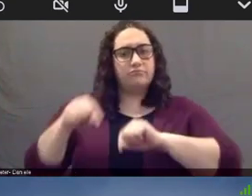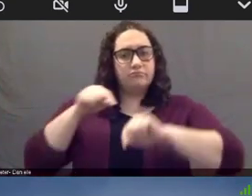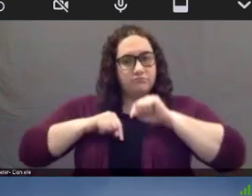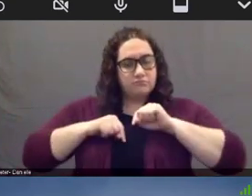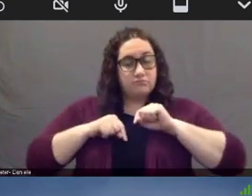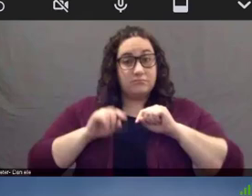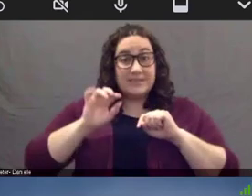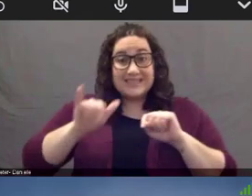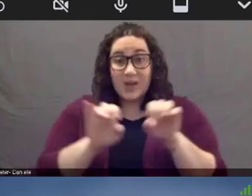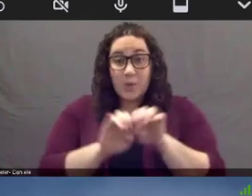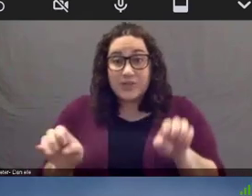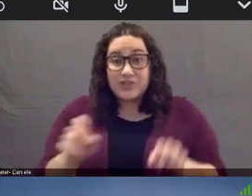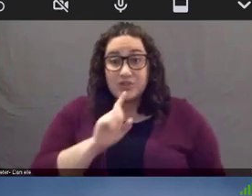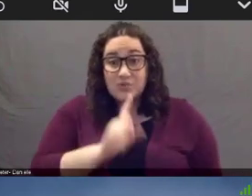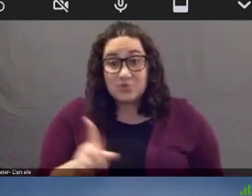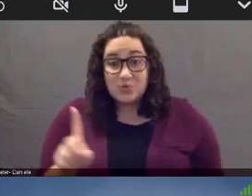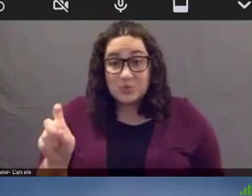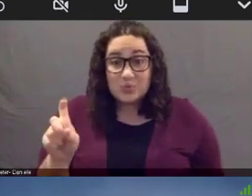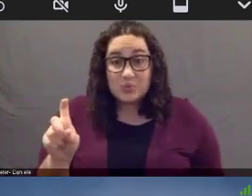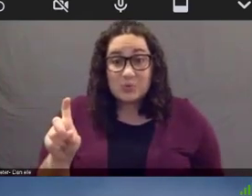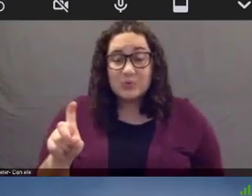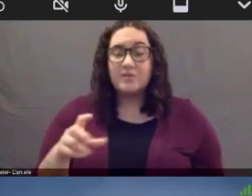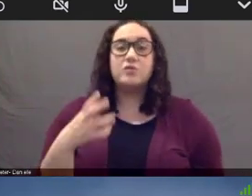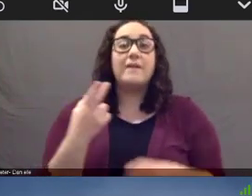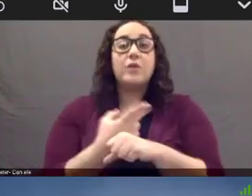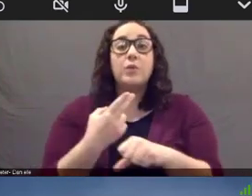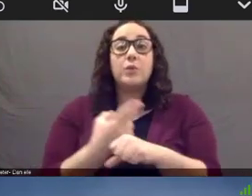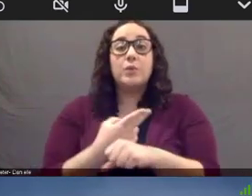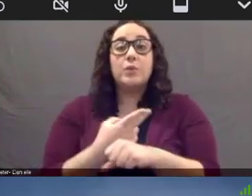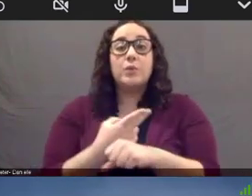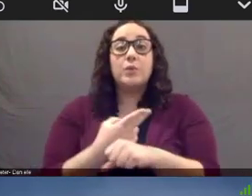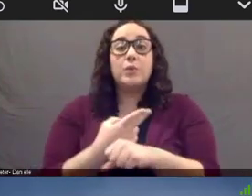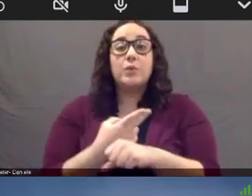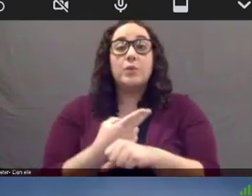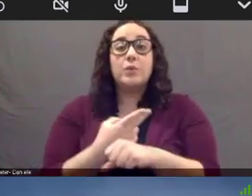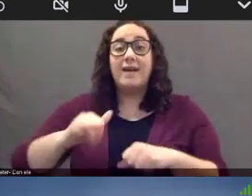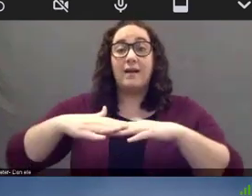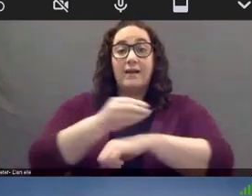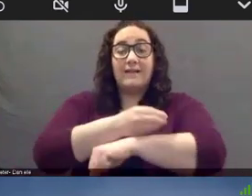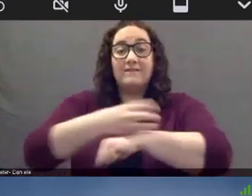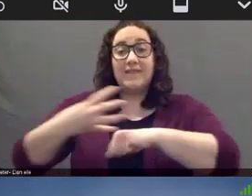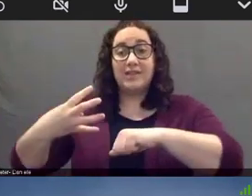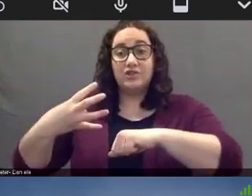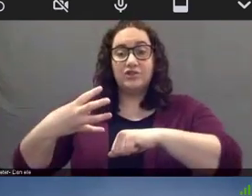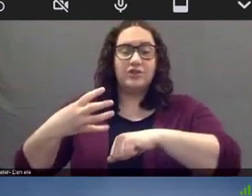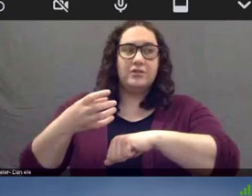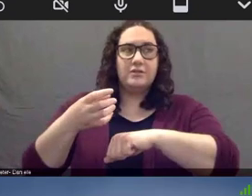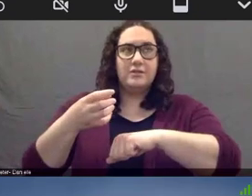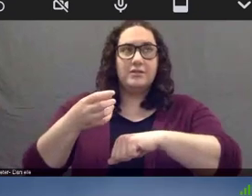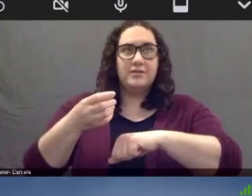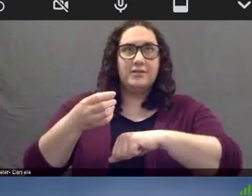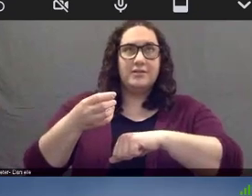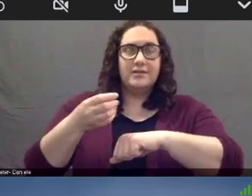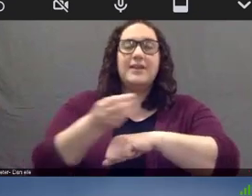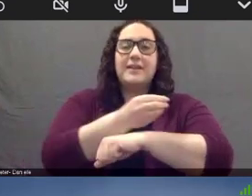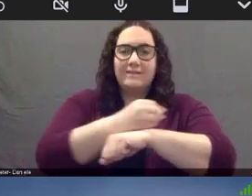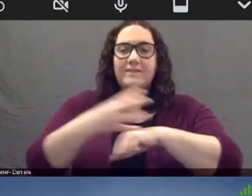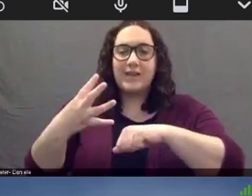like this convection surface condition, think about, so in this case, right, in this picture down here,